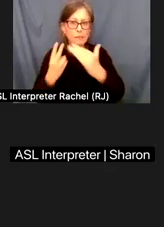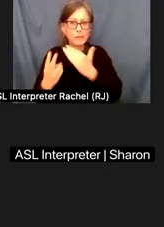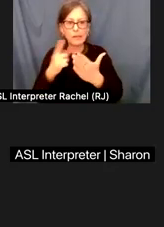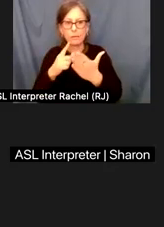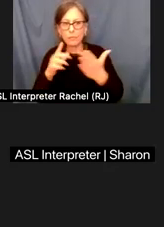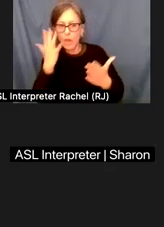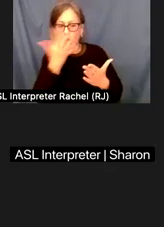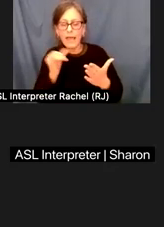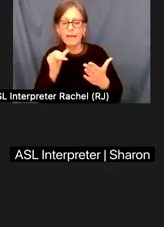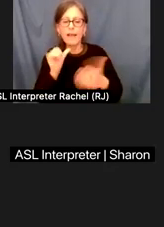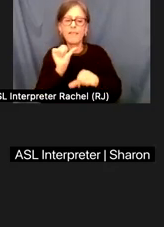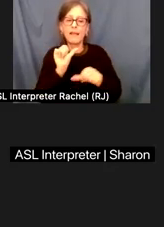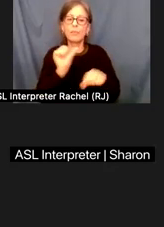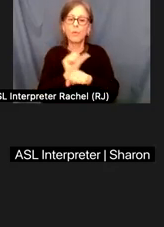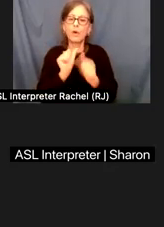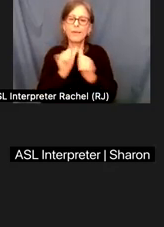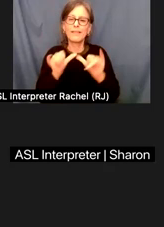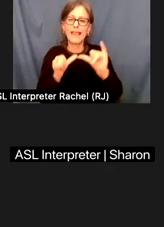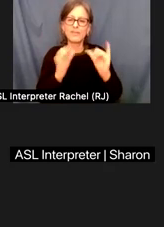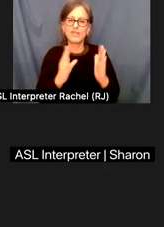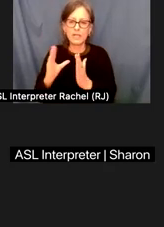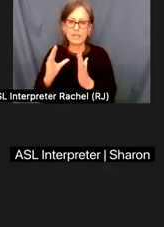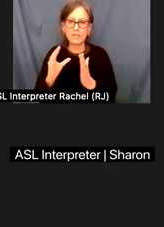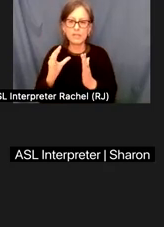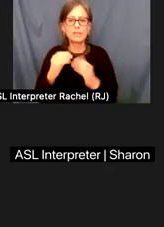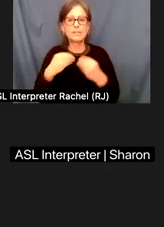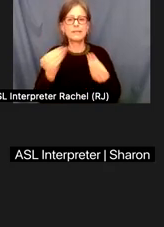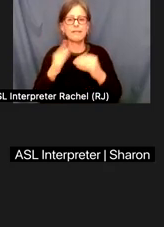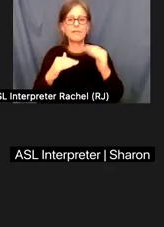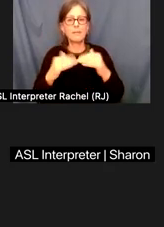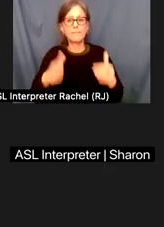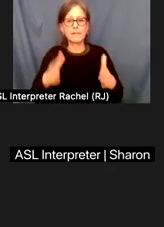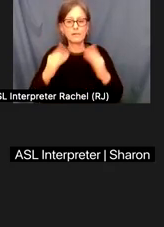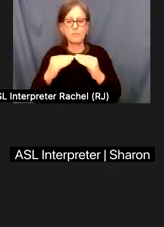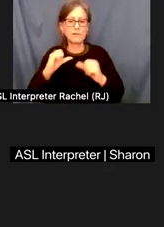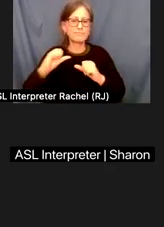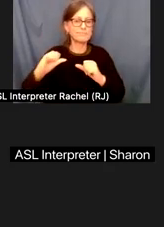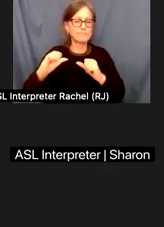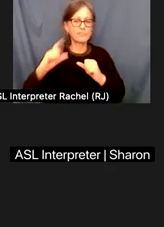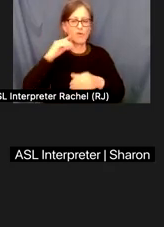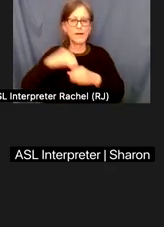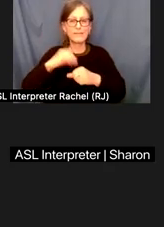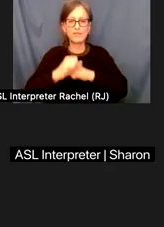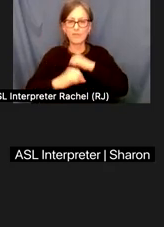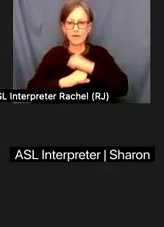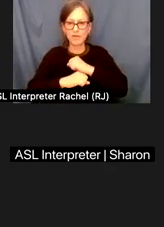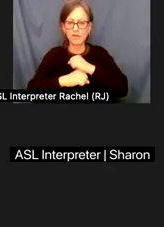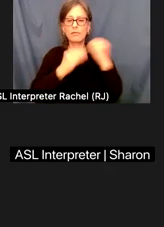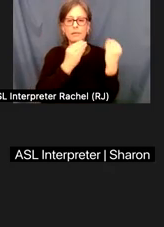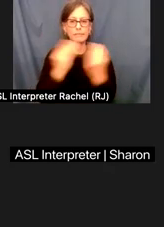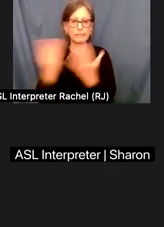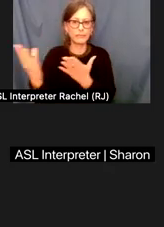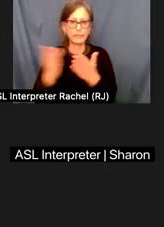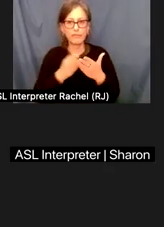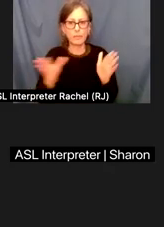to develop how to make buildings more resistant and our infrastructure, sharing that with the public